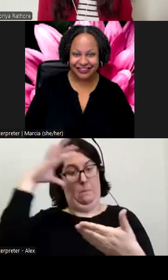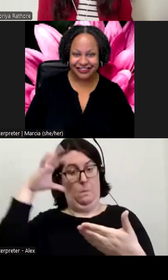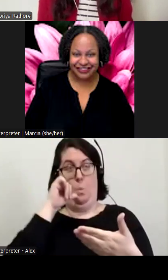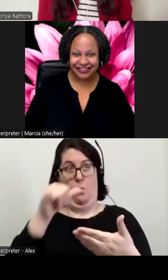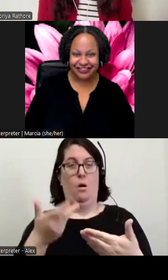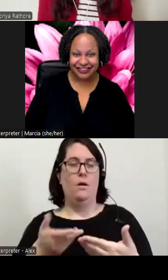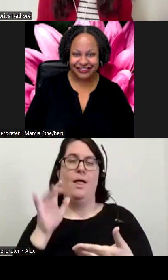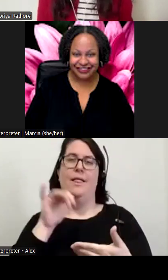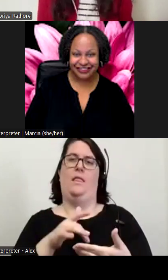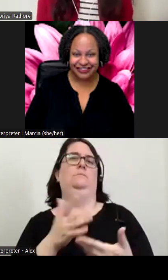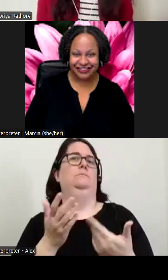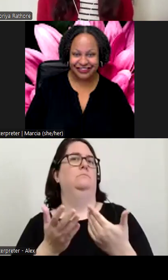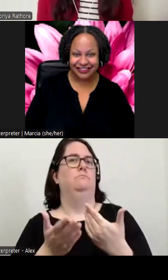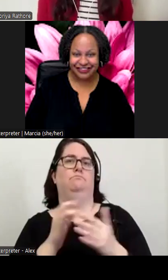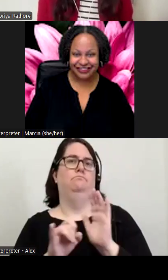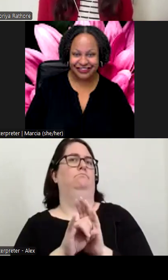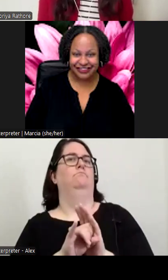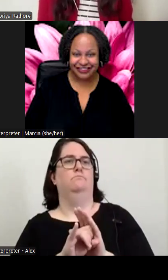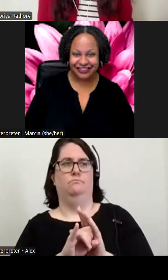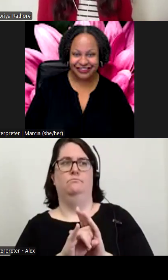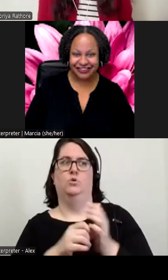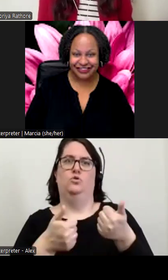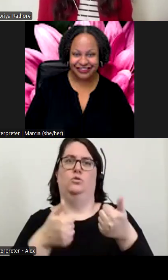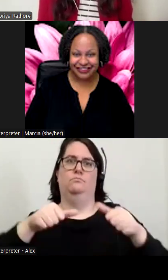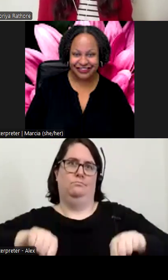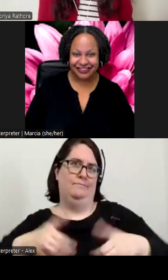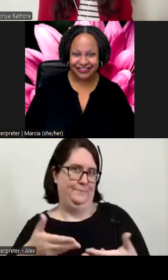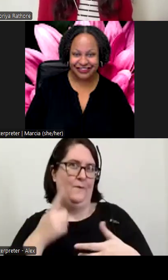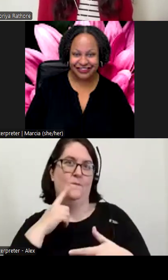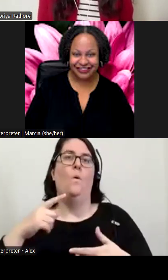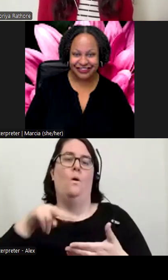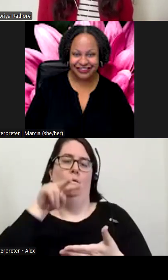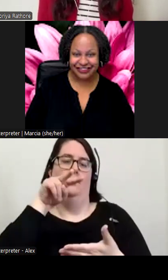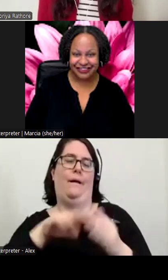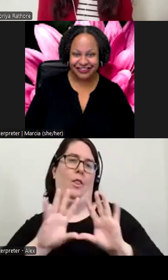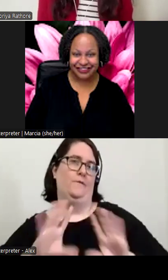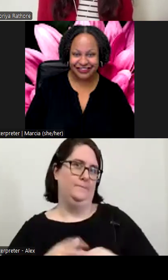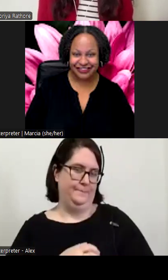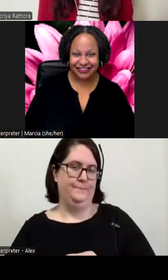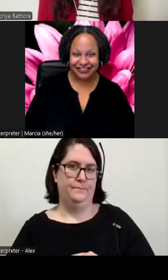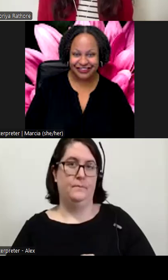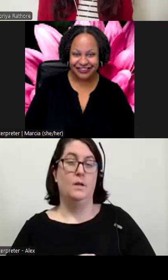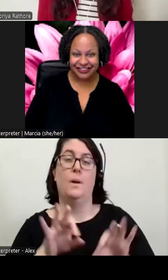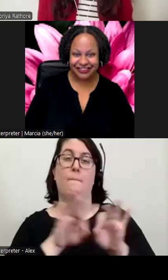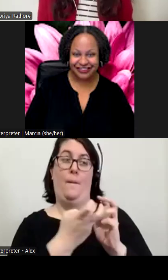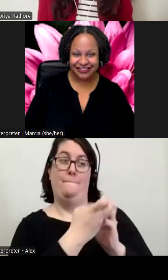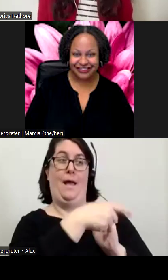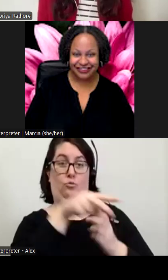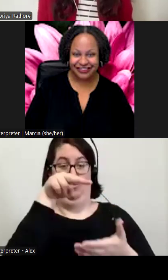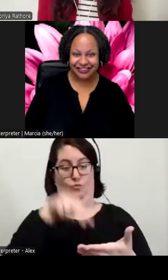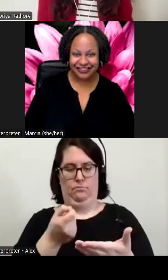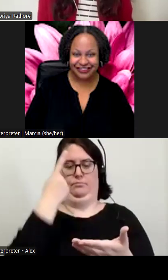strong indicator that anyone on the panel that reads your application will also really understand what you're trying to do.